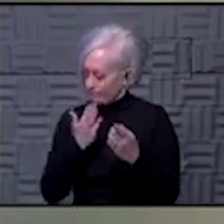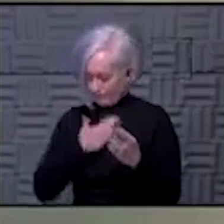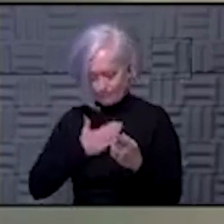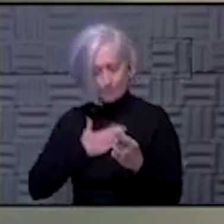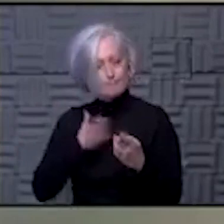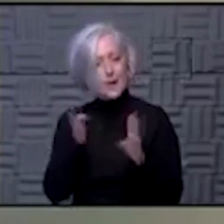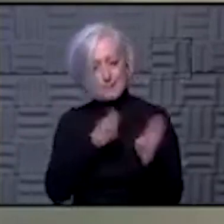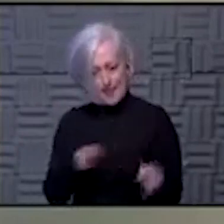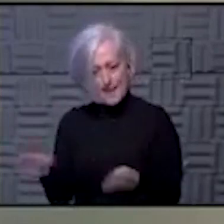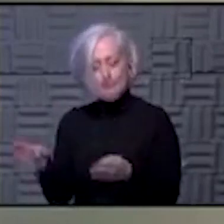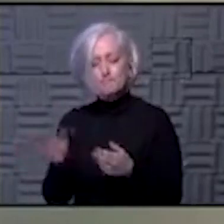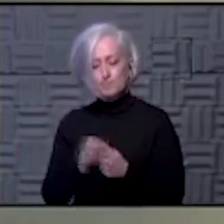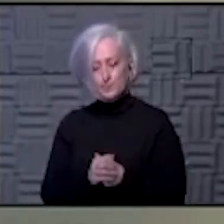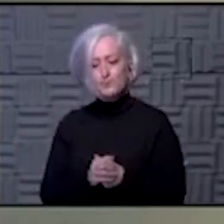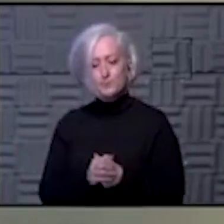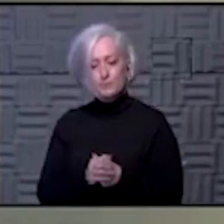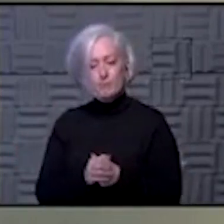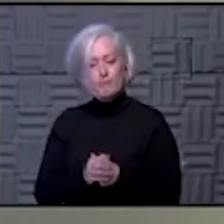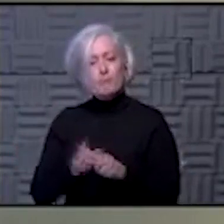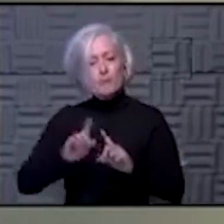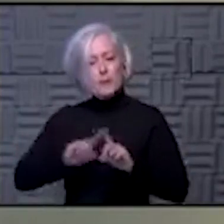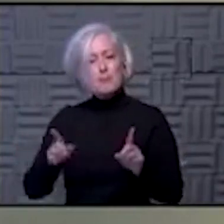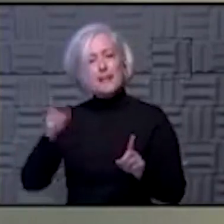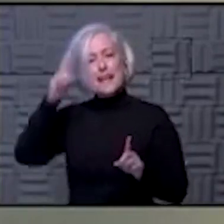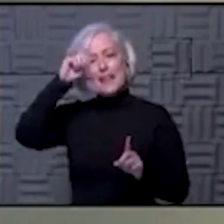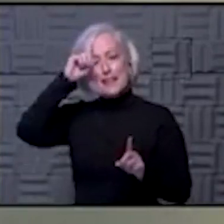But I think that there is